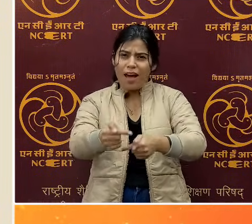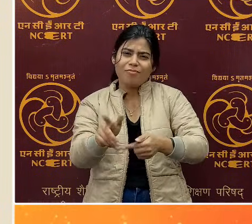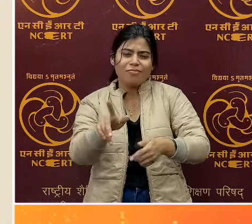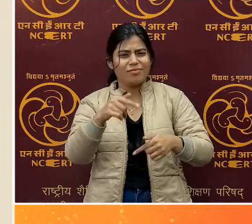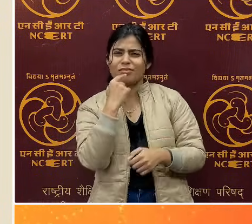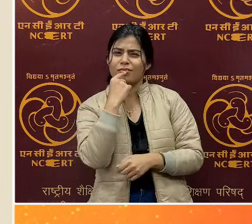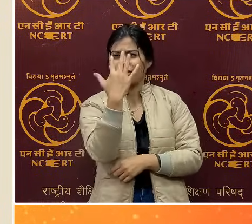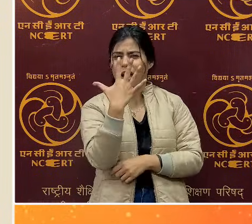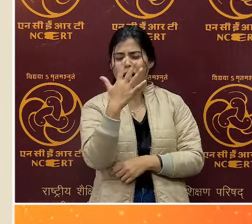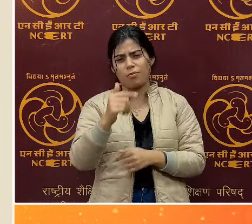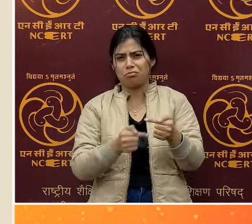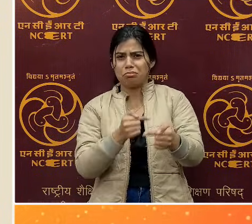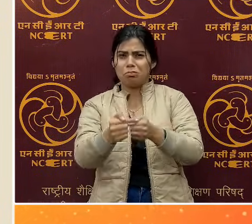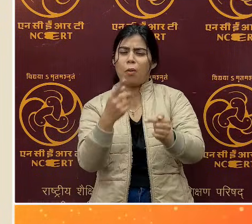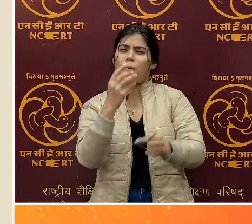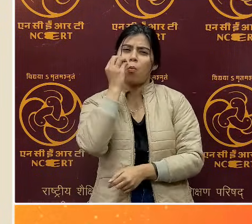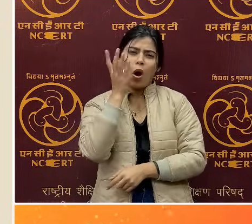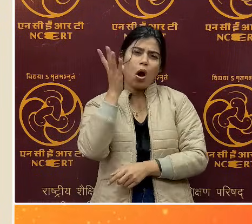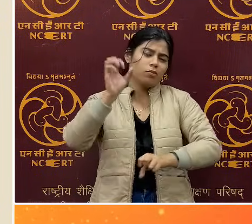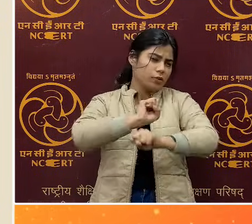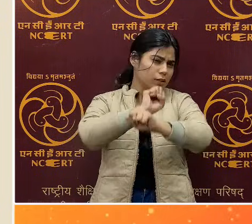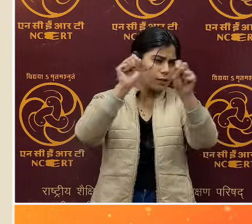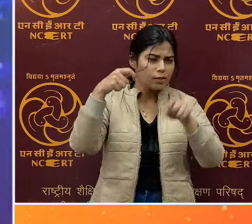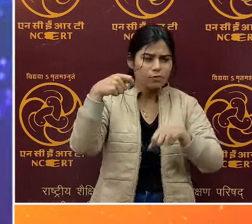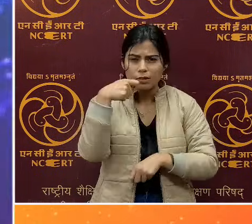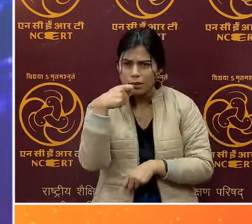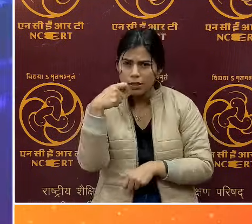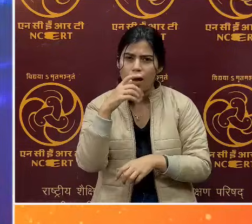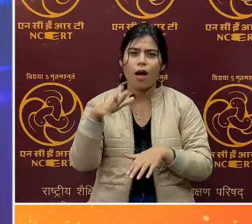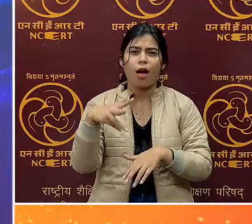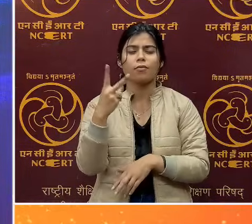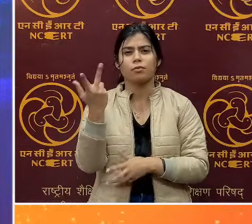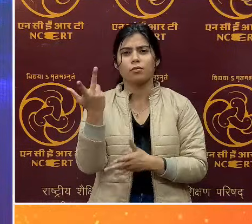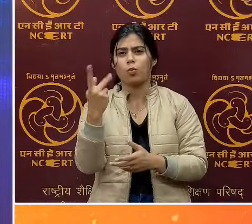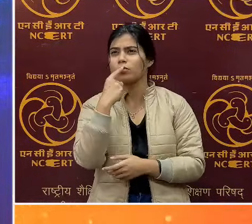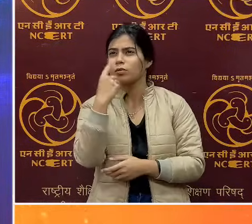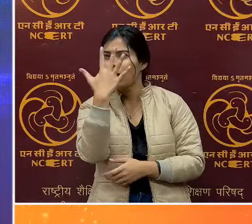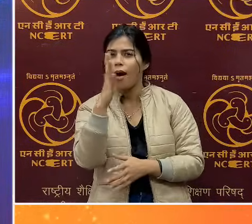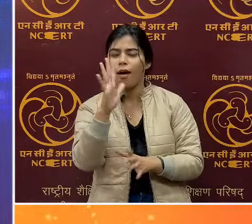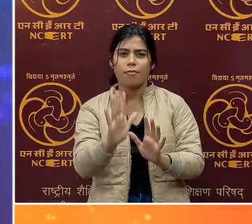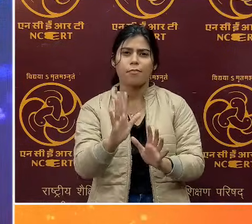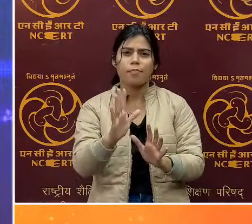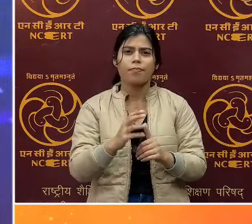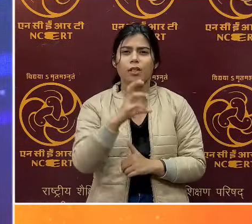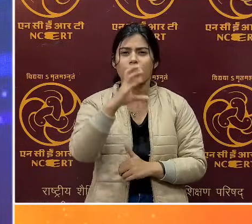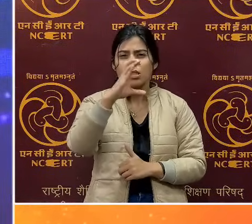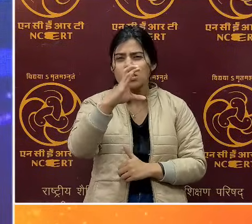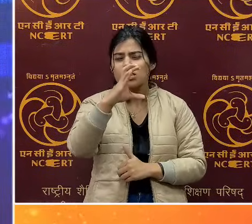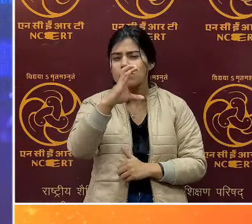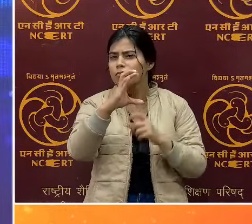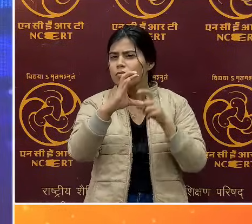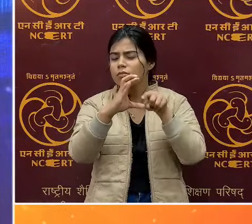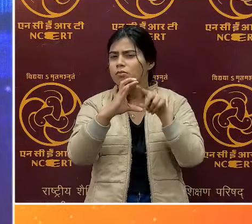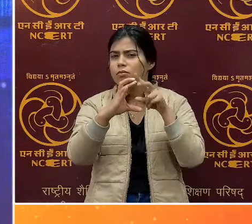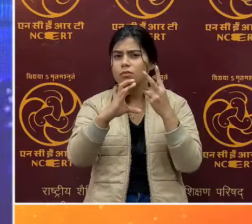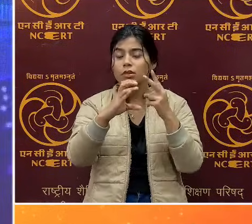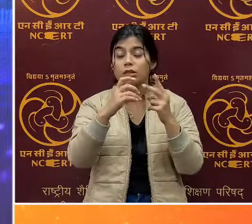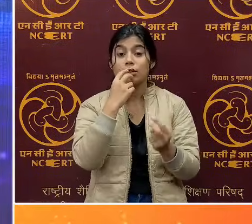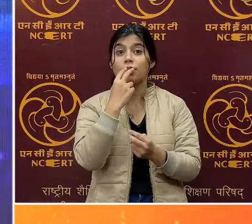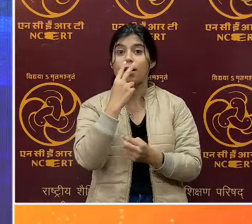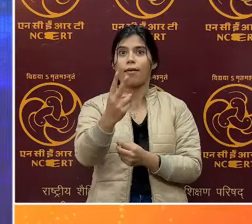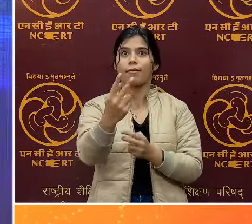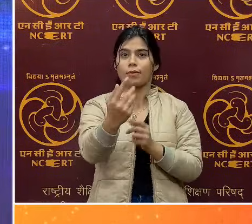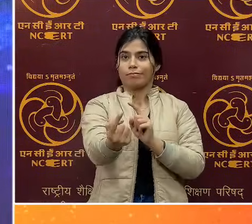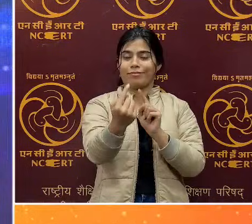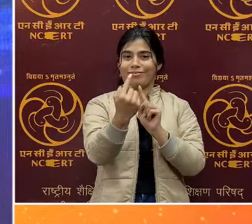right? Every day in the morning Yes. while getting dressed up, what do we see? We see mirrors. Why for we see mirrors? Because we see our reflection in